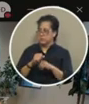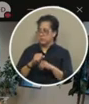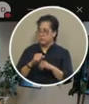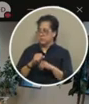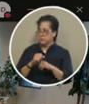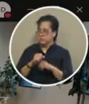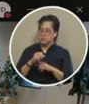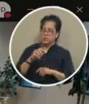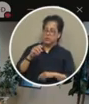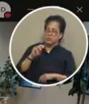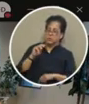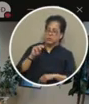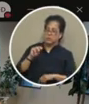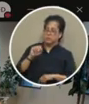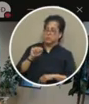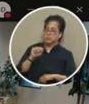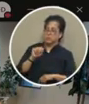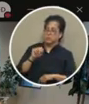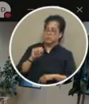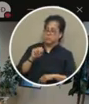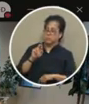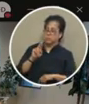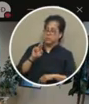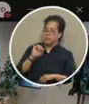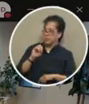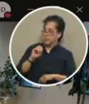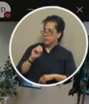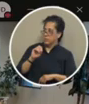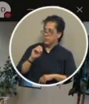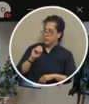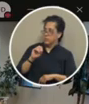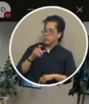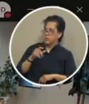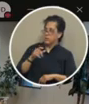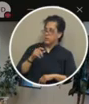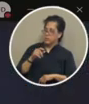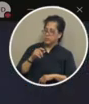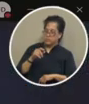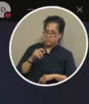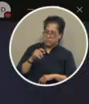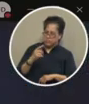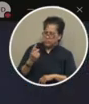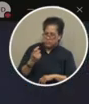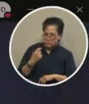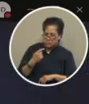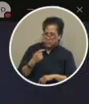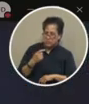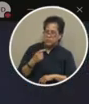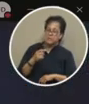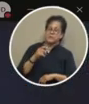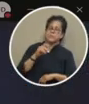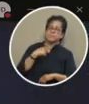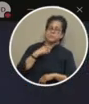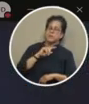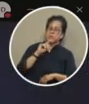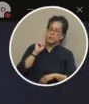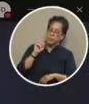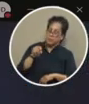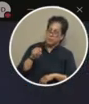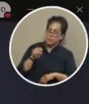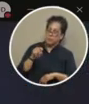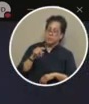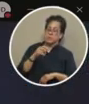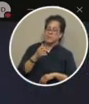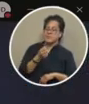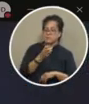Mario, are you? Yes, sir. Okay. Yes, sir. Mr. Schwartzbein, can you repeat that question for me real quick? Sorry. There was a question that a